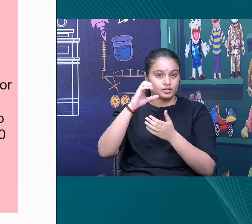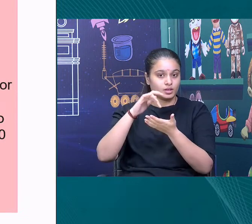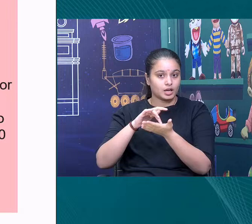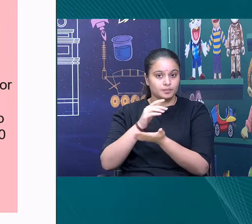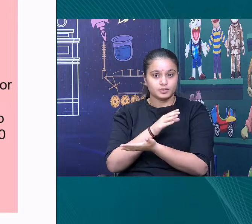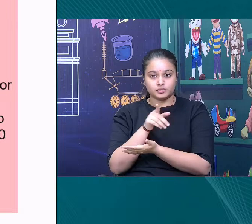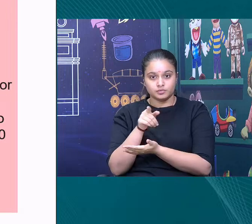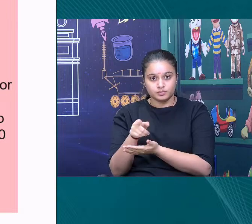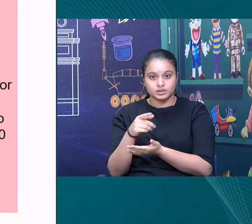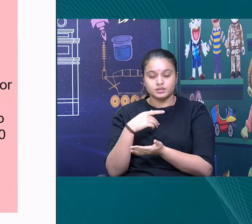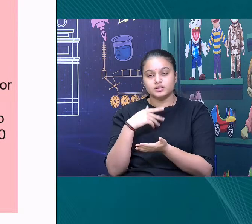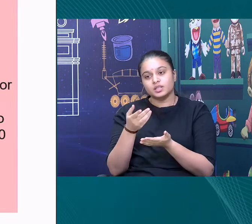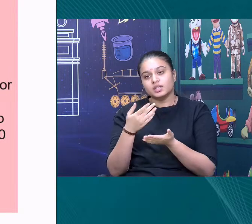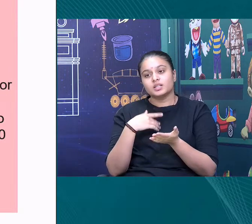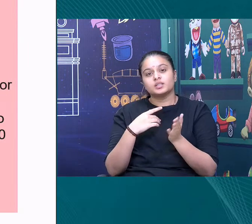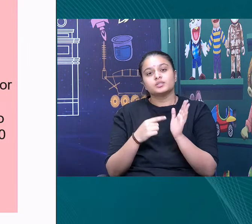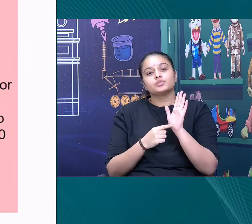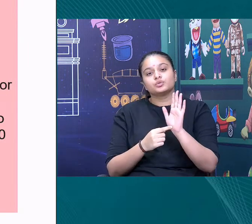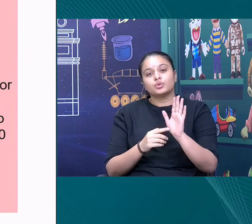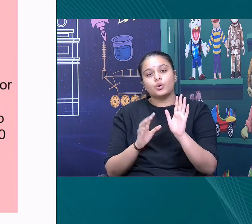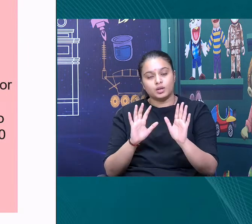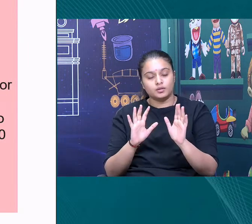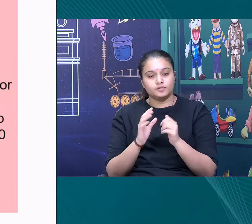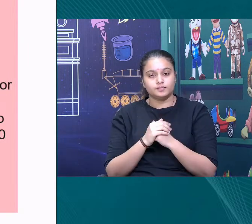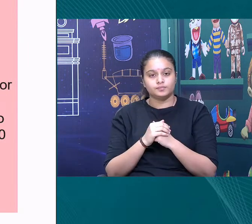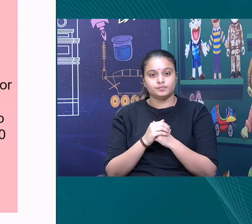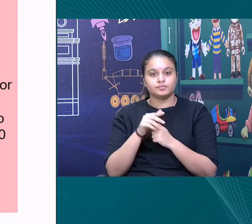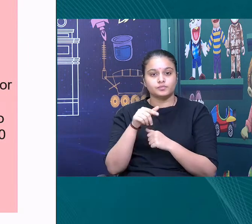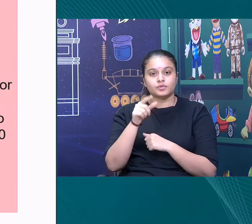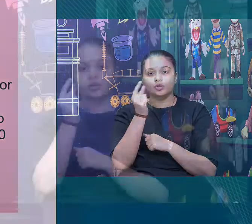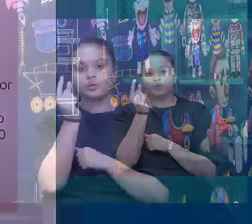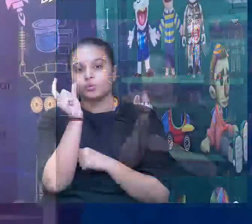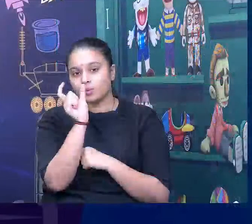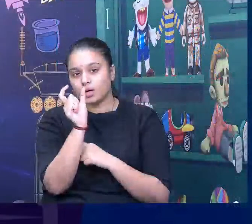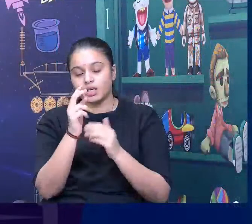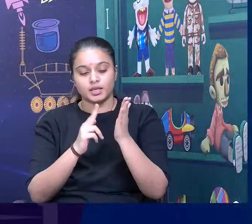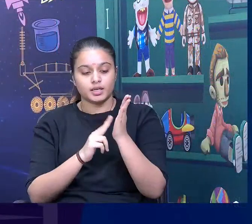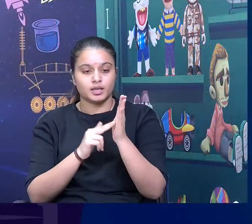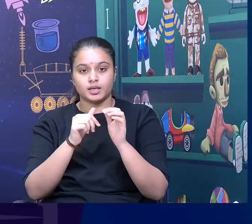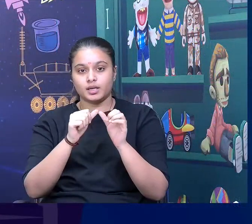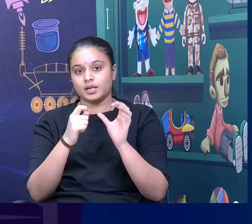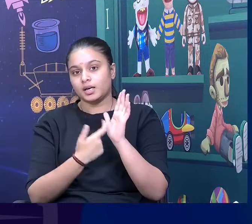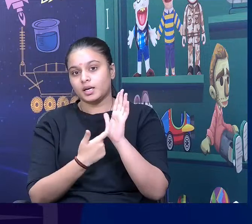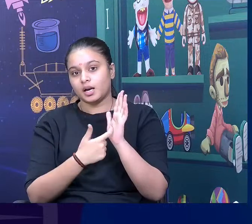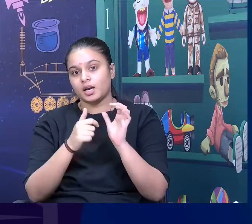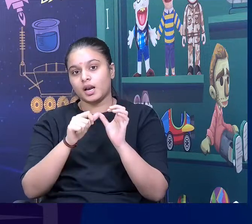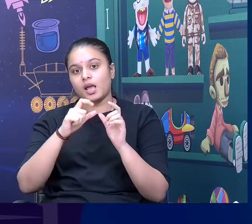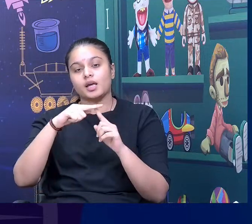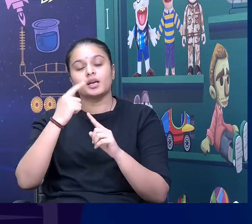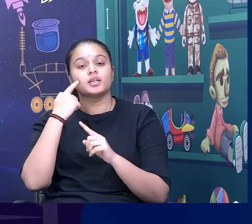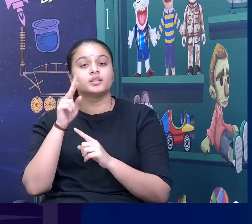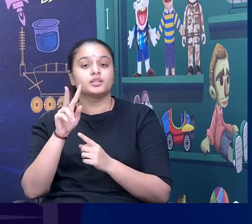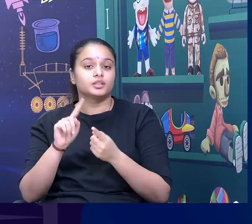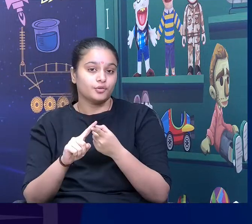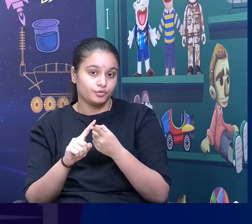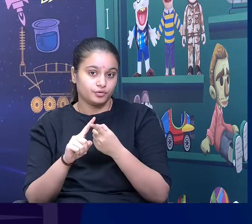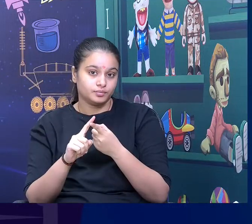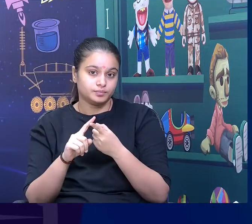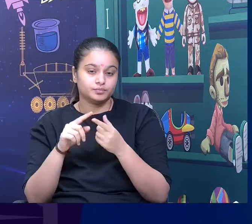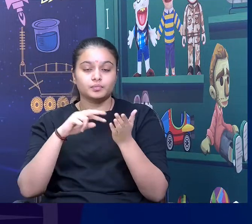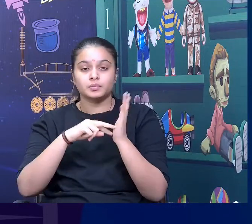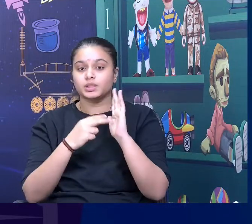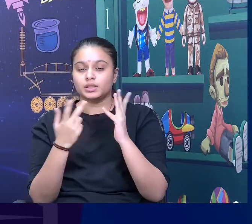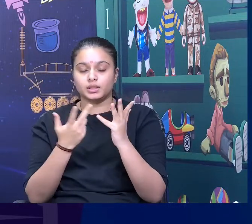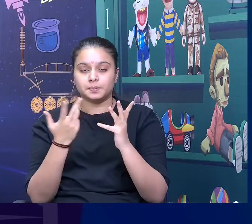Cambridge it's a narrative. Yes. So the word that you have used here, narrative, I really want to know the meaning of narrative. What is narrative?